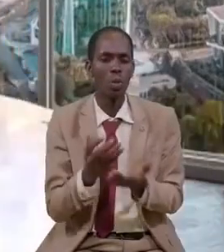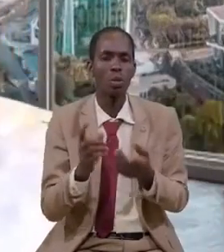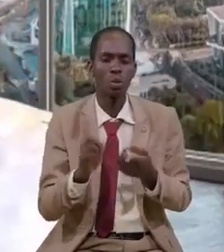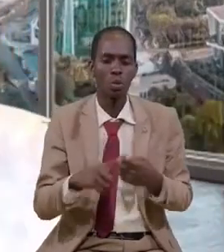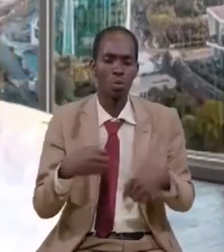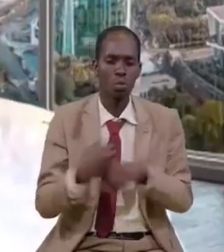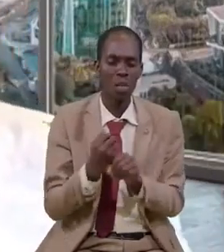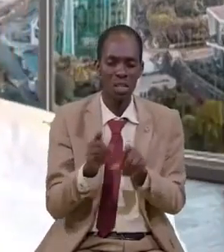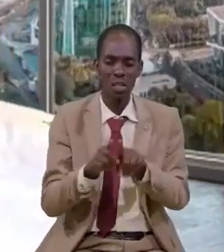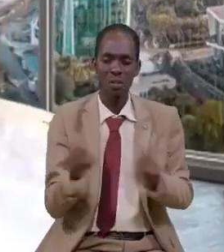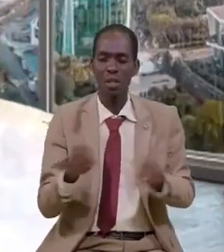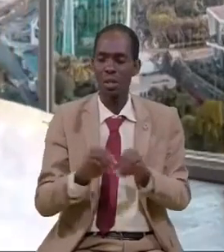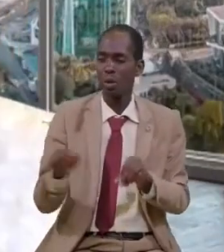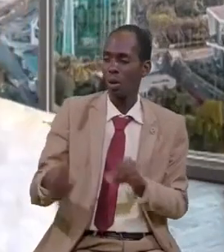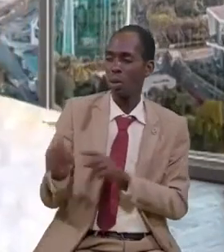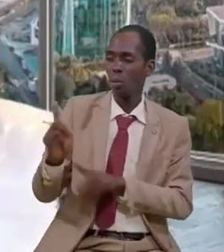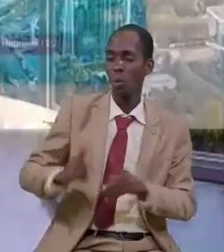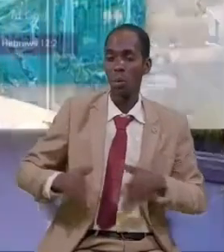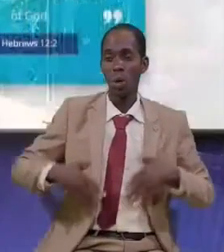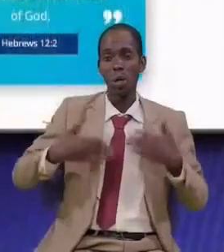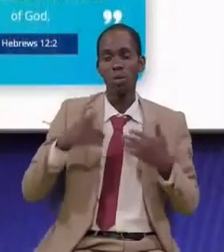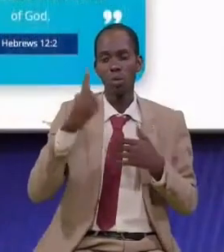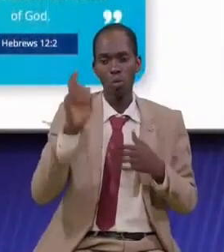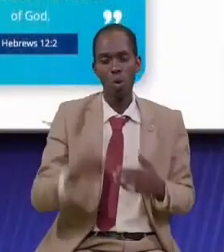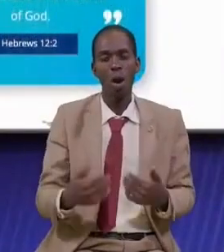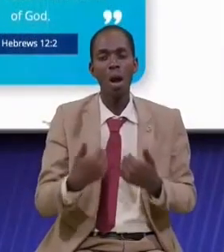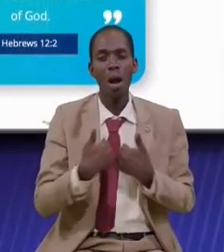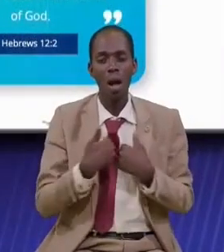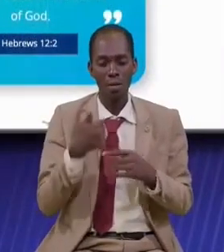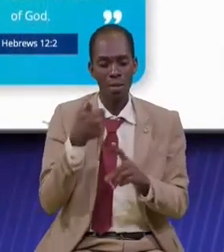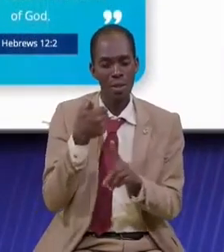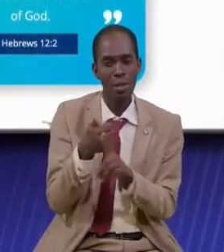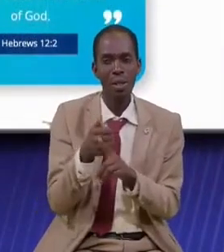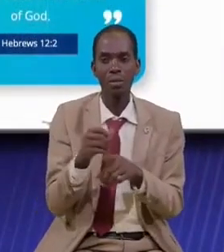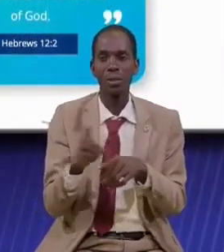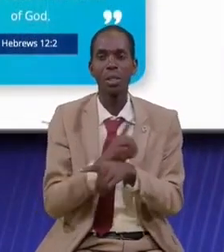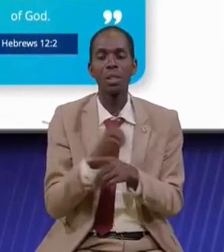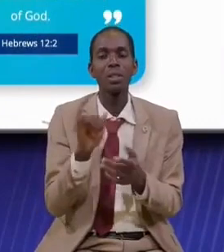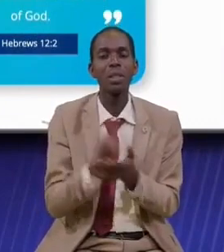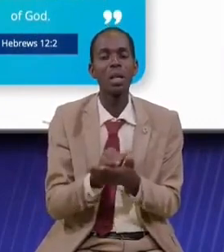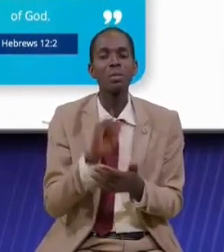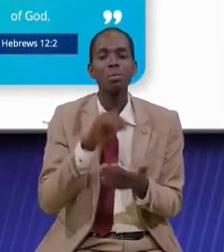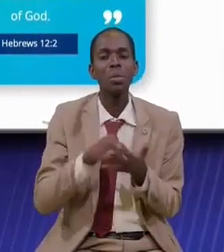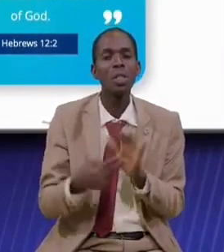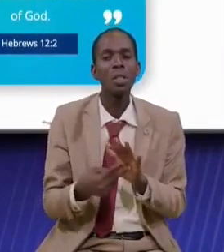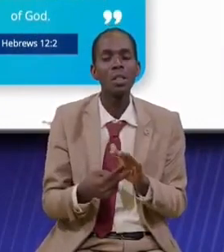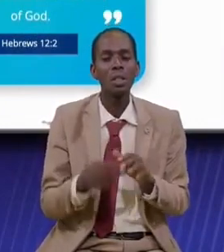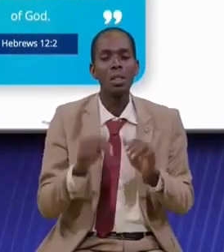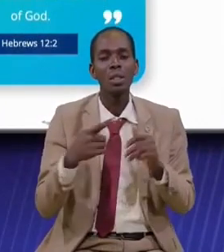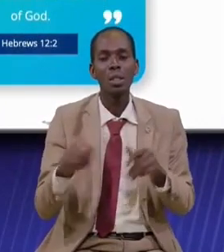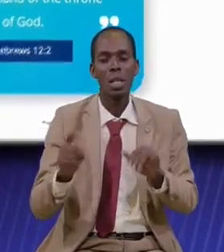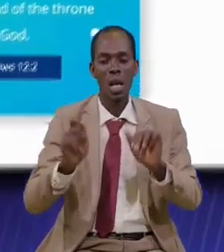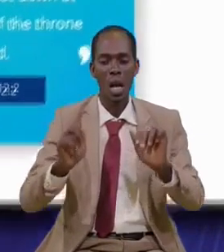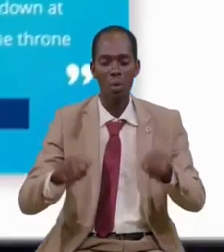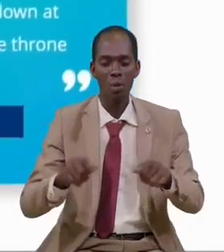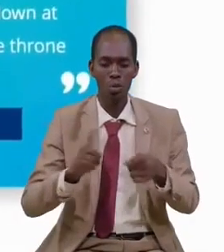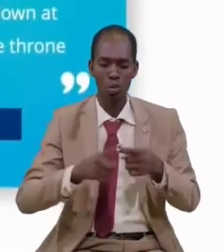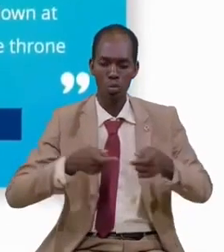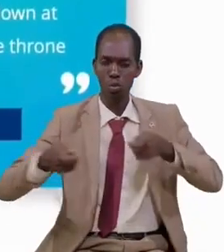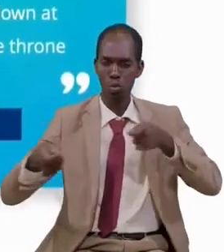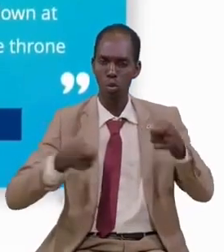you must have what is called self-discipline. And that is the ability to control yourself and make yourself